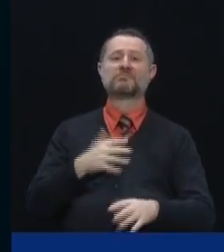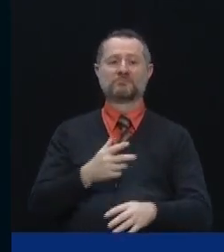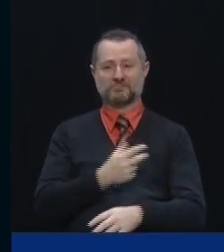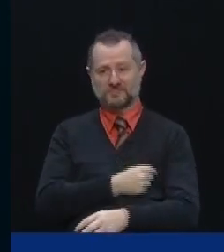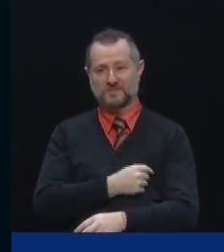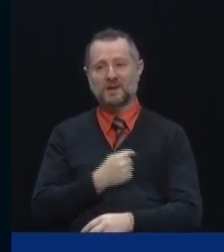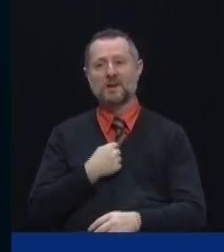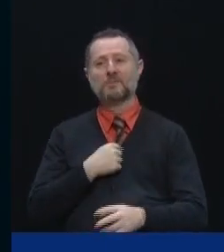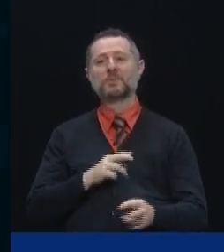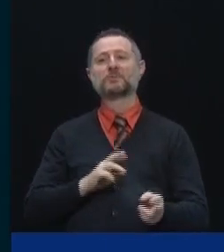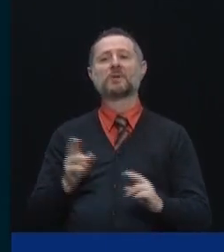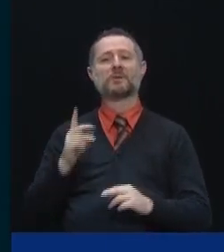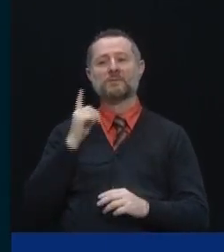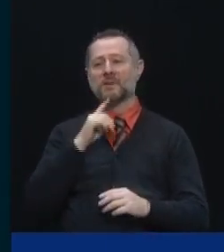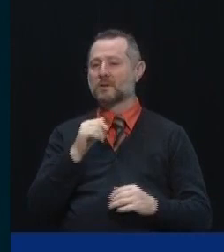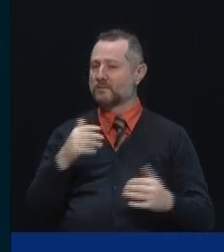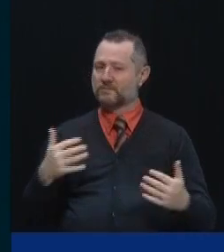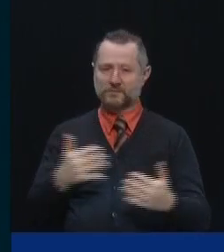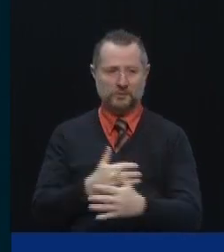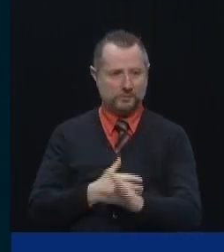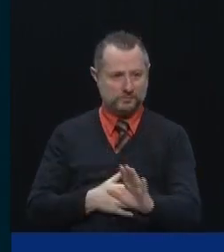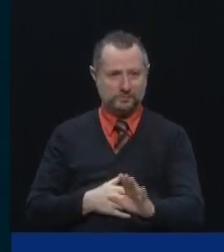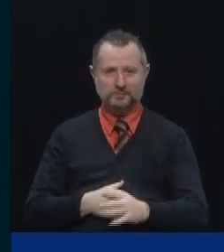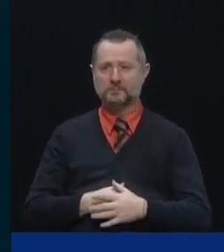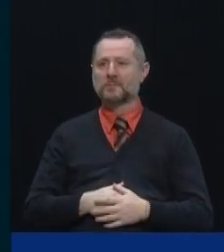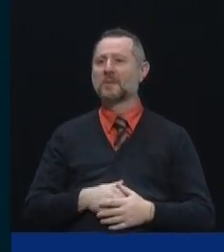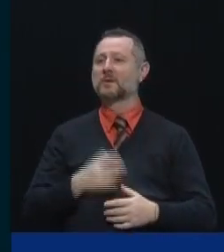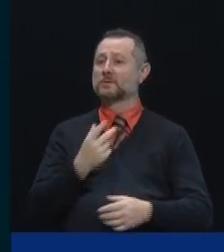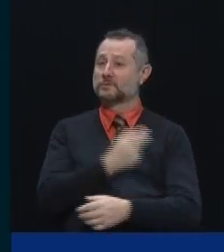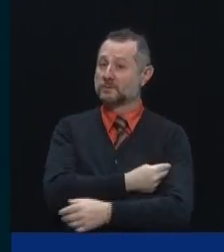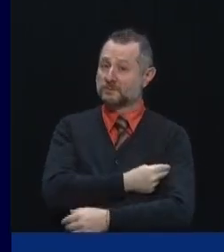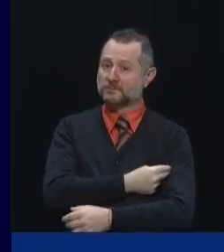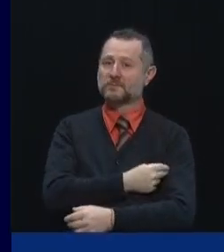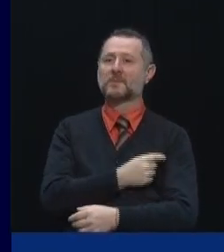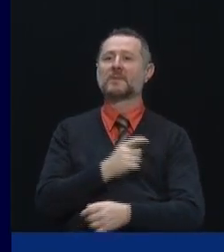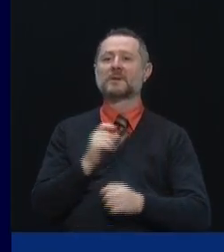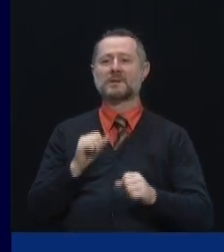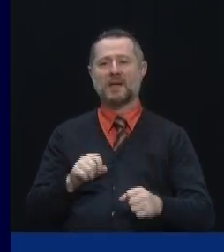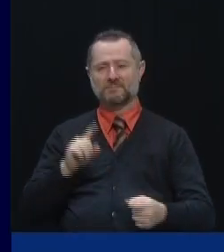ready to not be afraid. With the vaccine, this fight can finally come to an end.